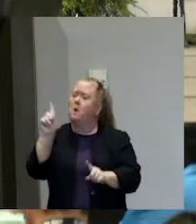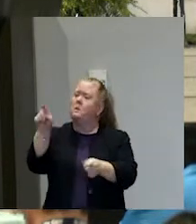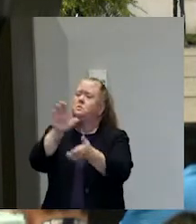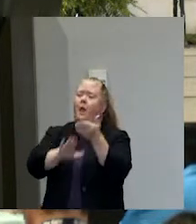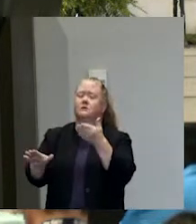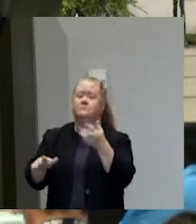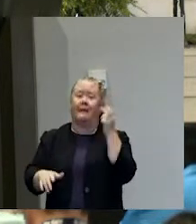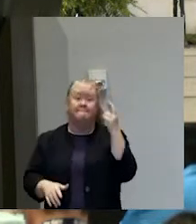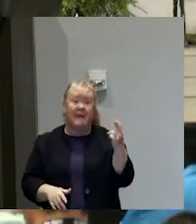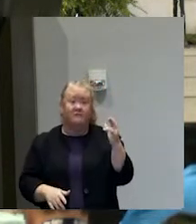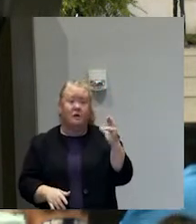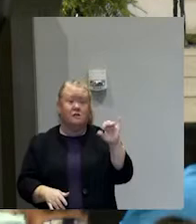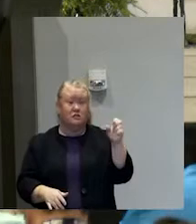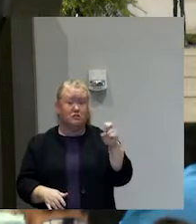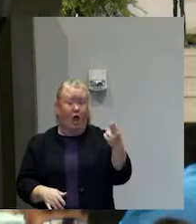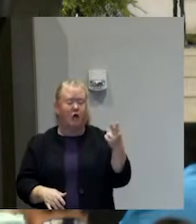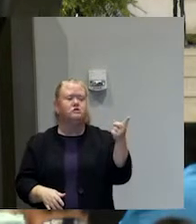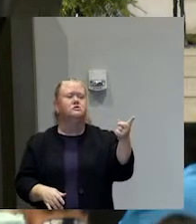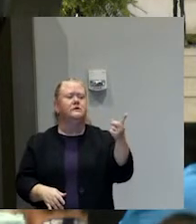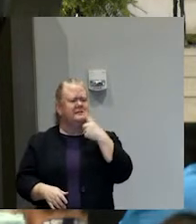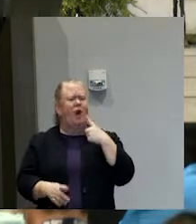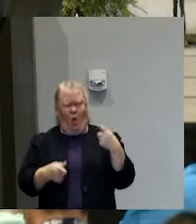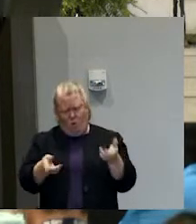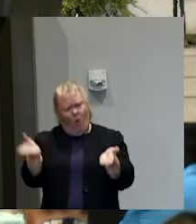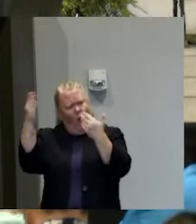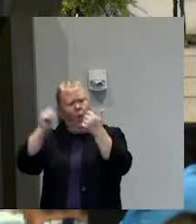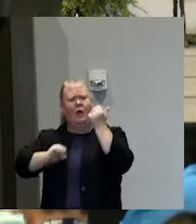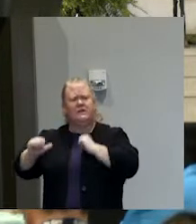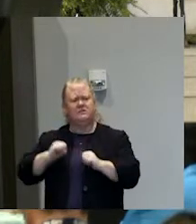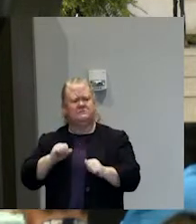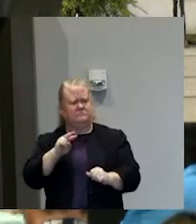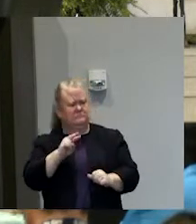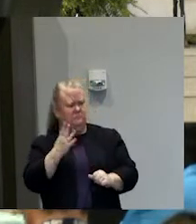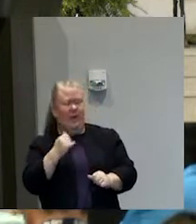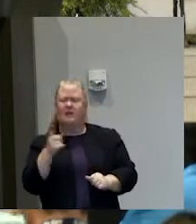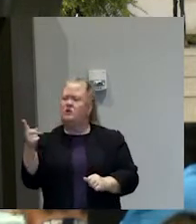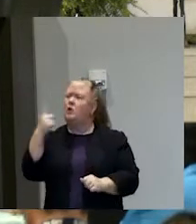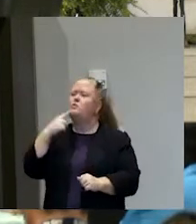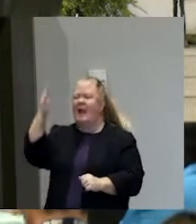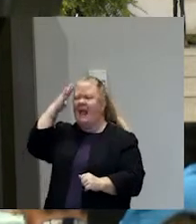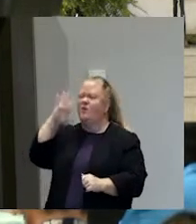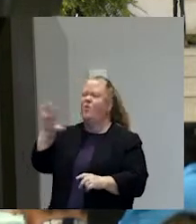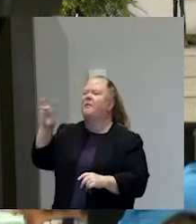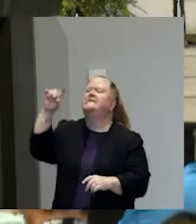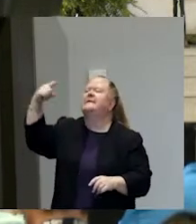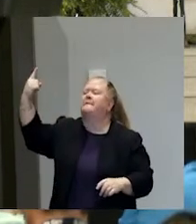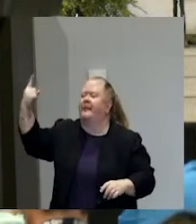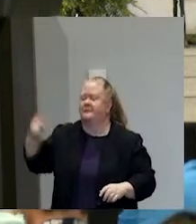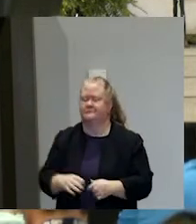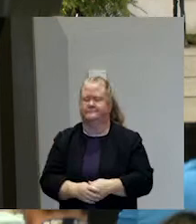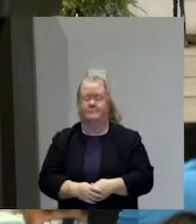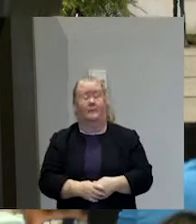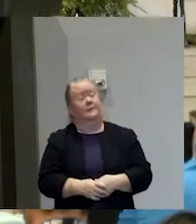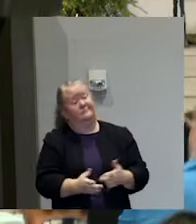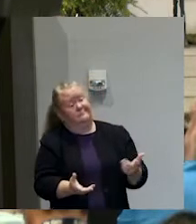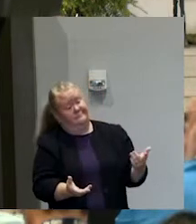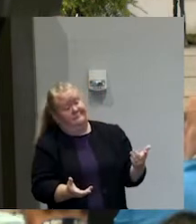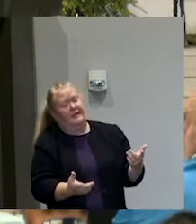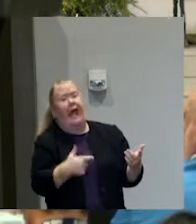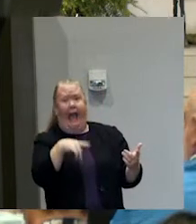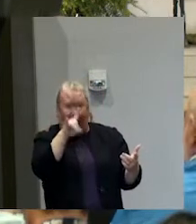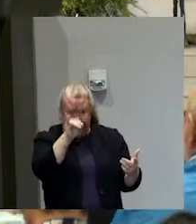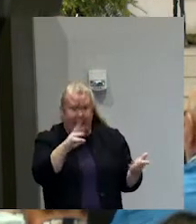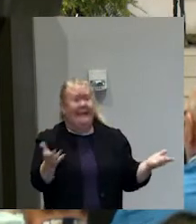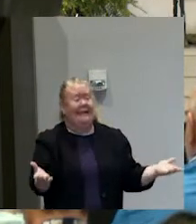Josh, our freshman year, told me to audition, and I said, why? And he said, you're a redhead, you'll get something. And then I